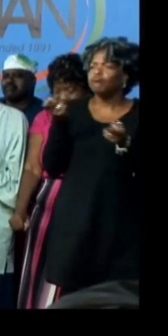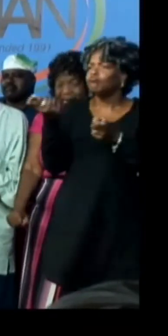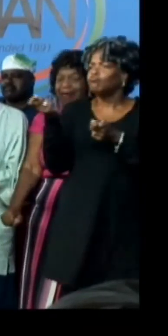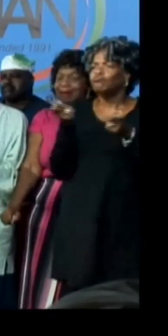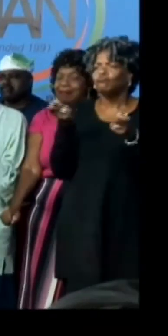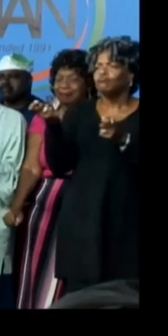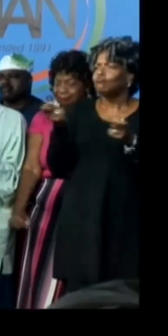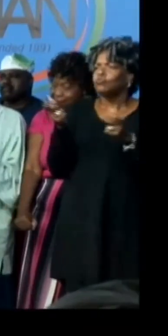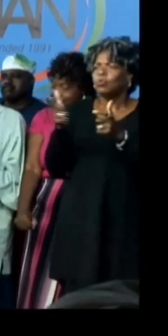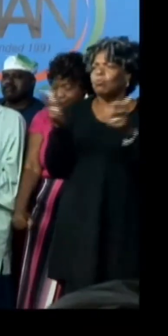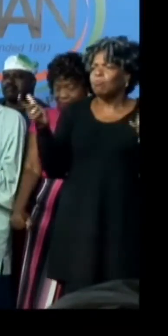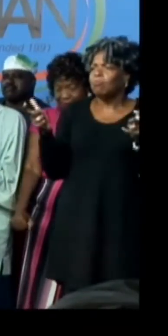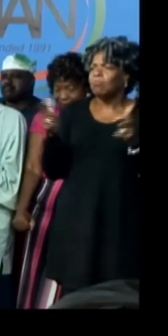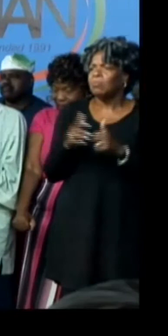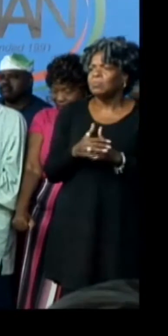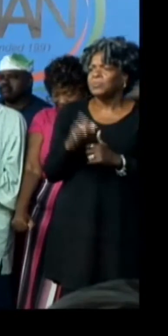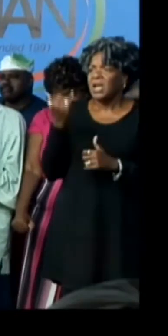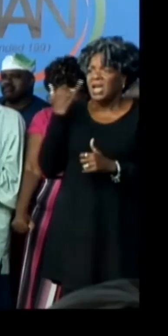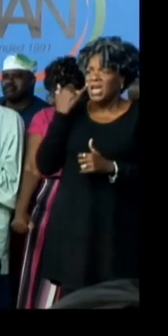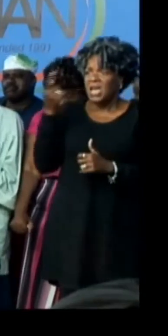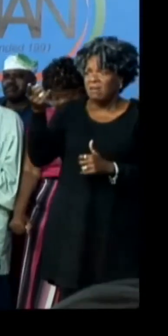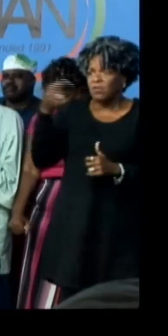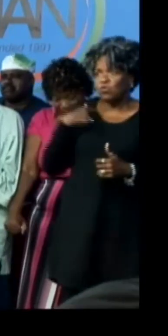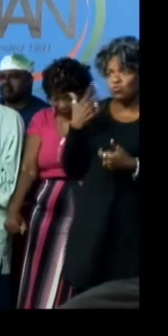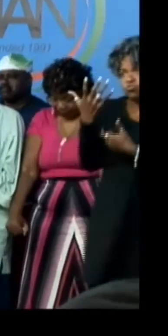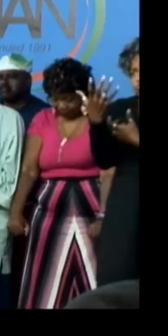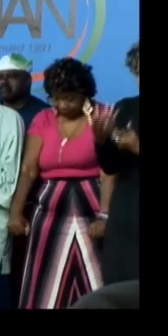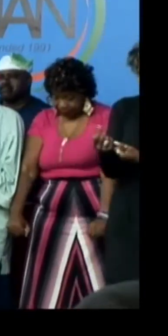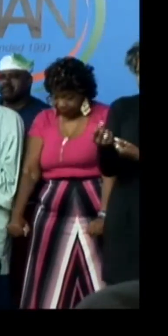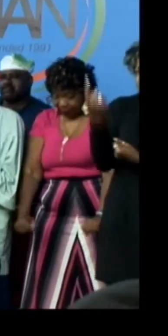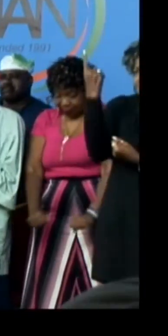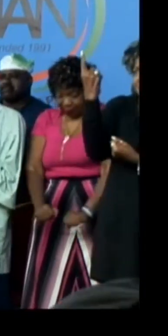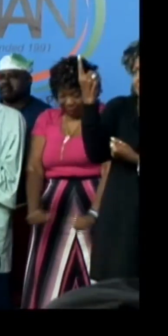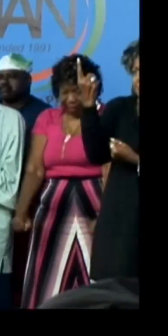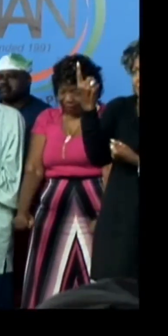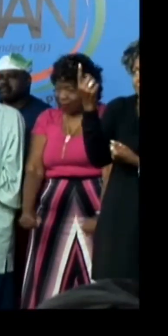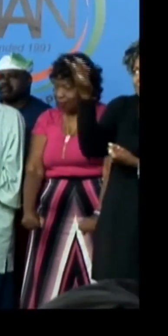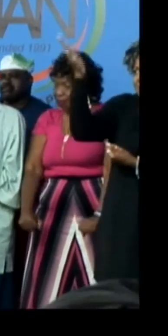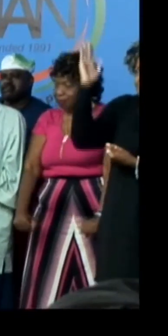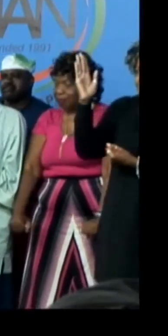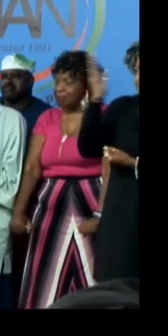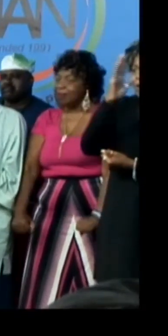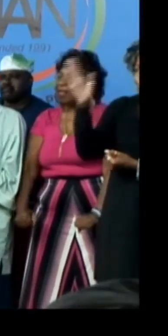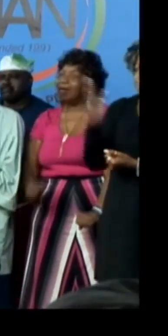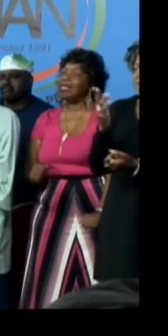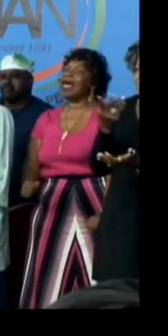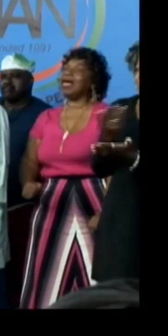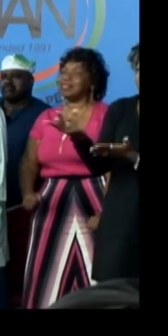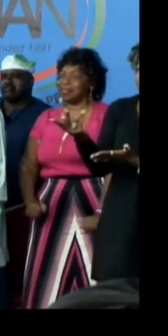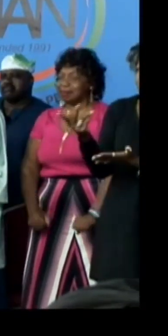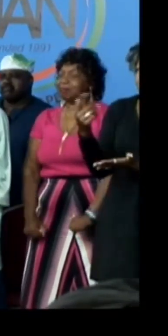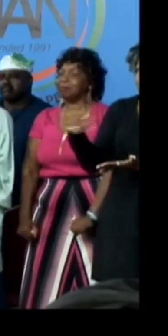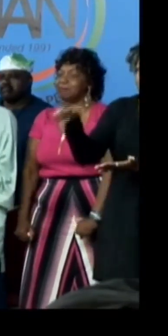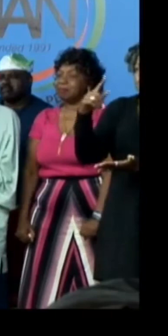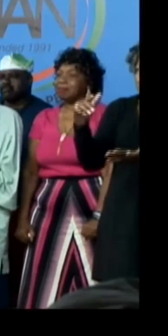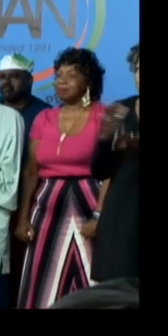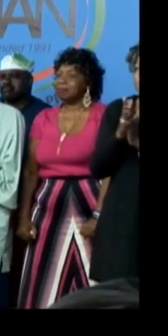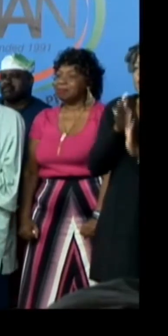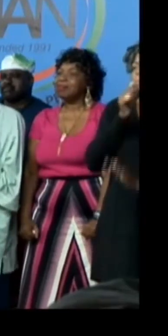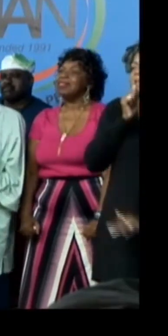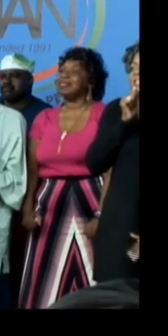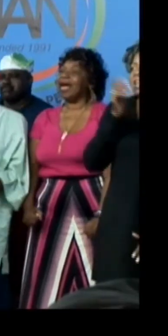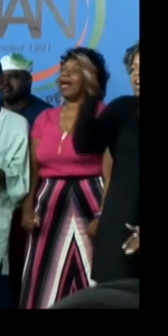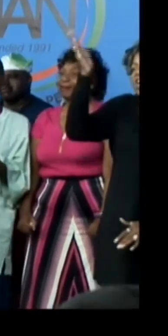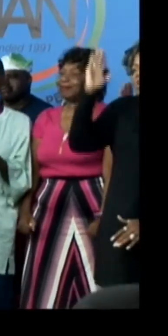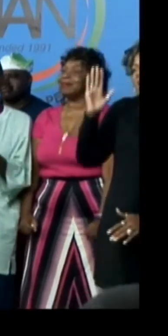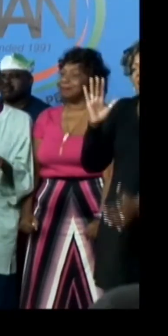things. If you trust him, he won't fail you. Just hold on and God will make